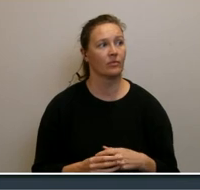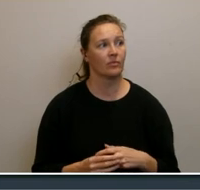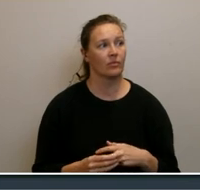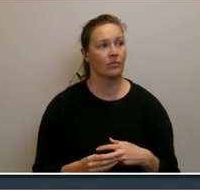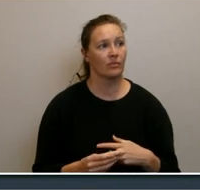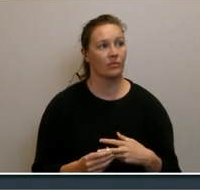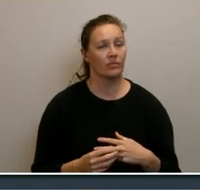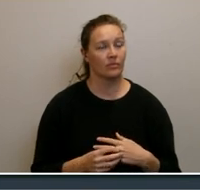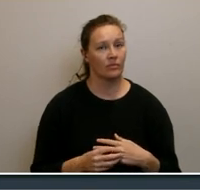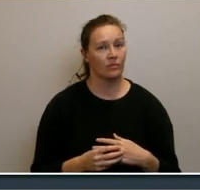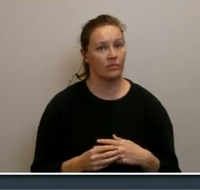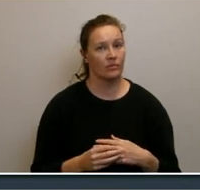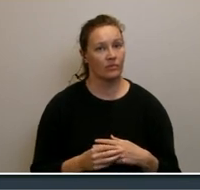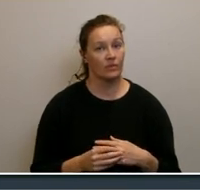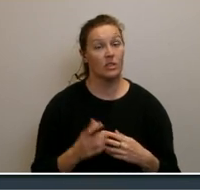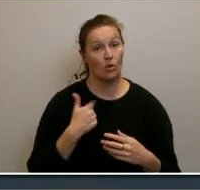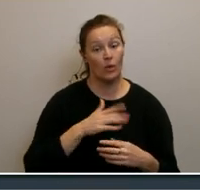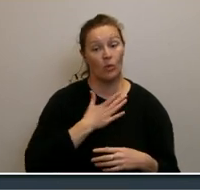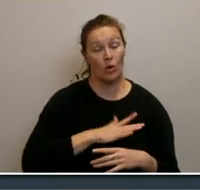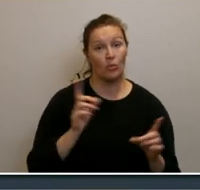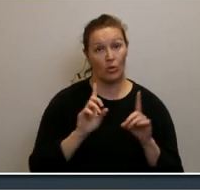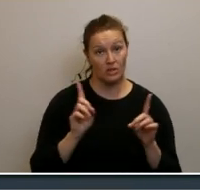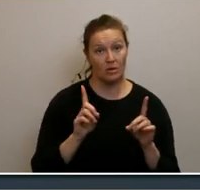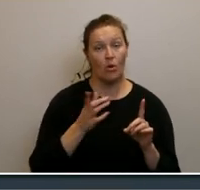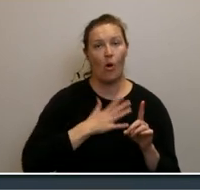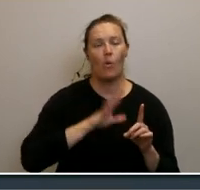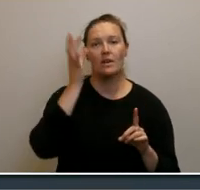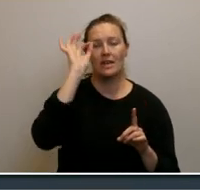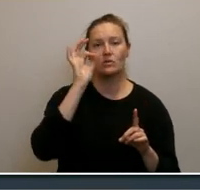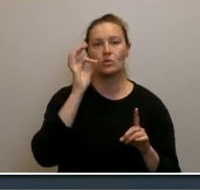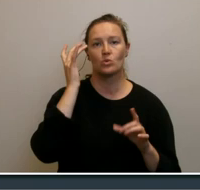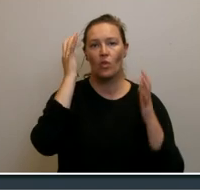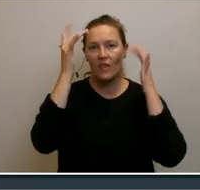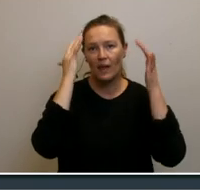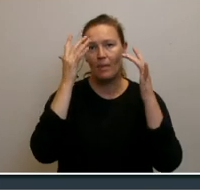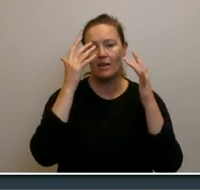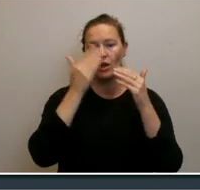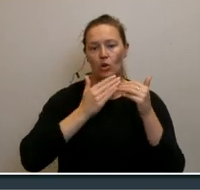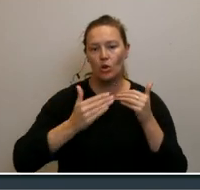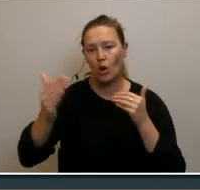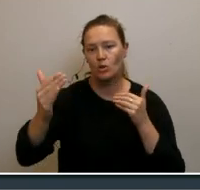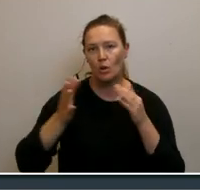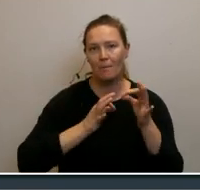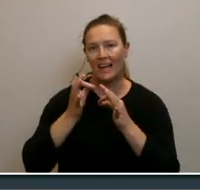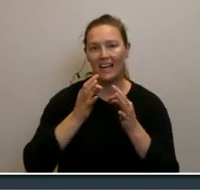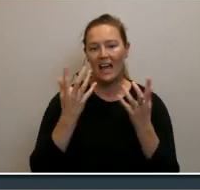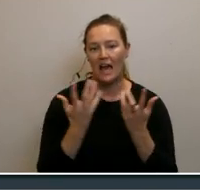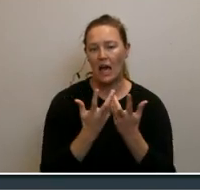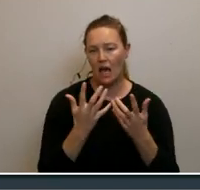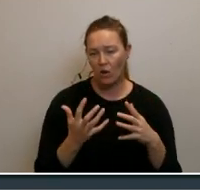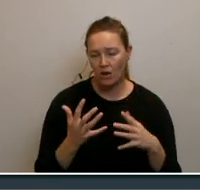what we're asking is that the Napier City Council consider how its long-term plan positions